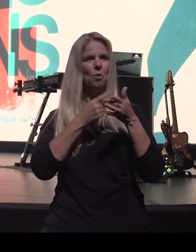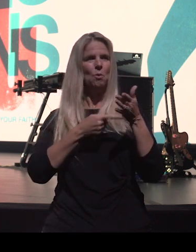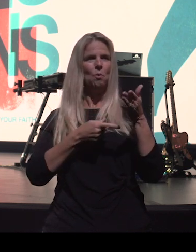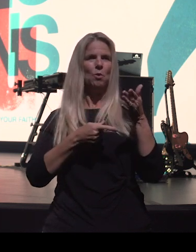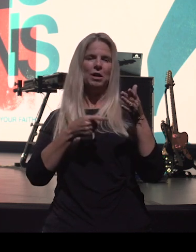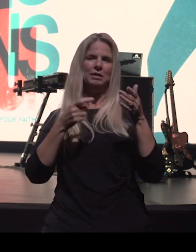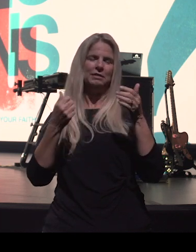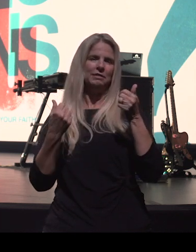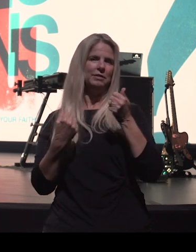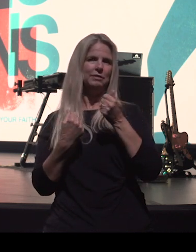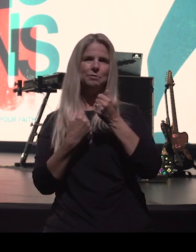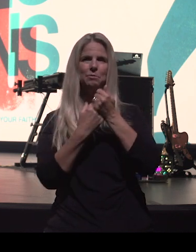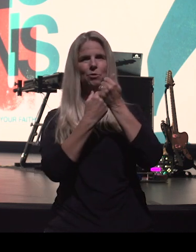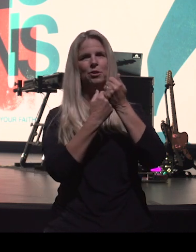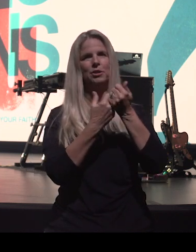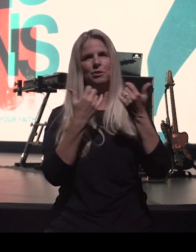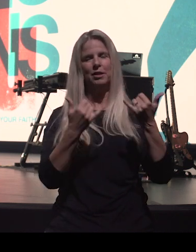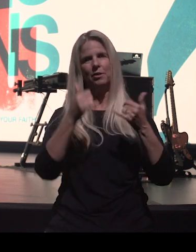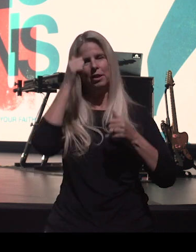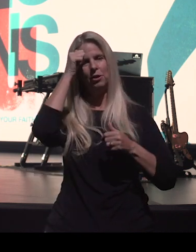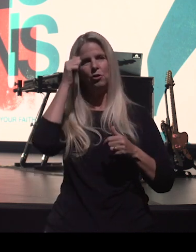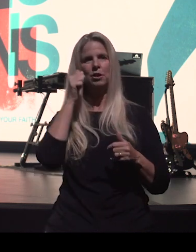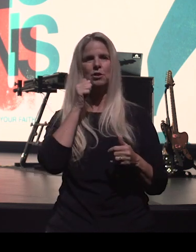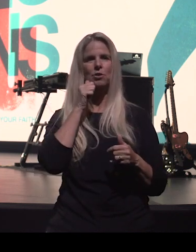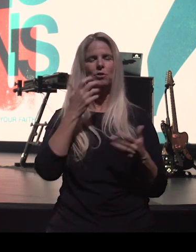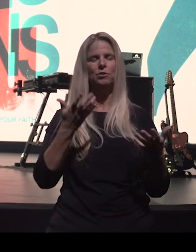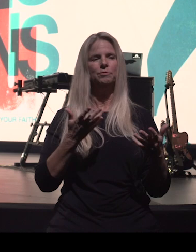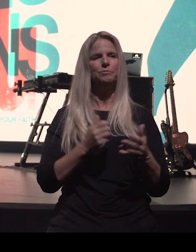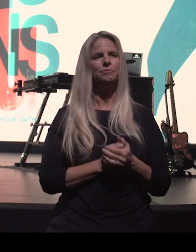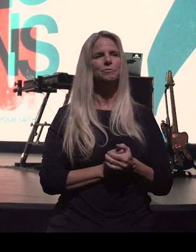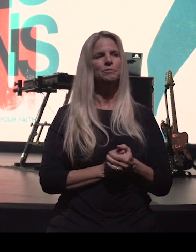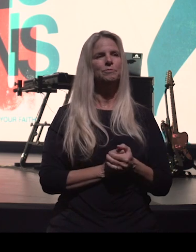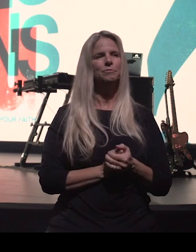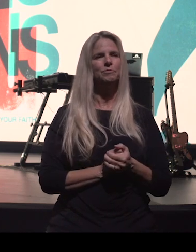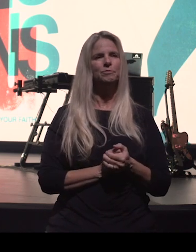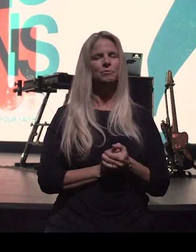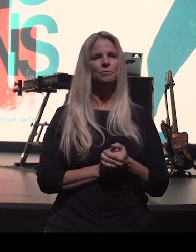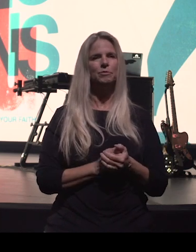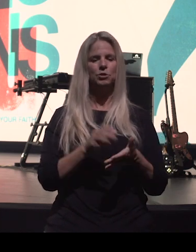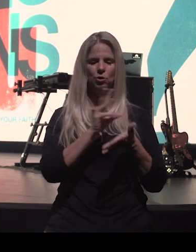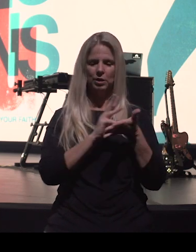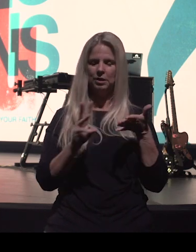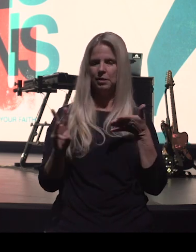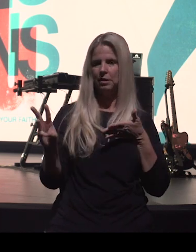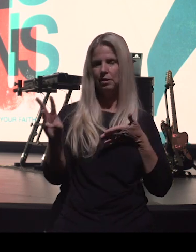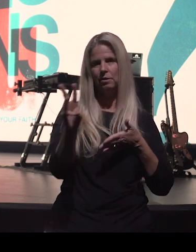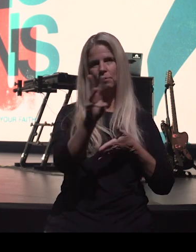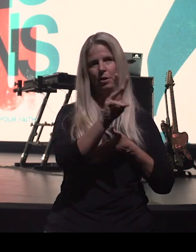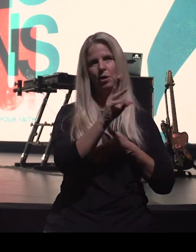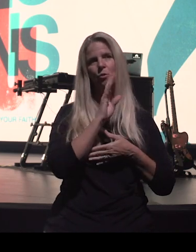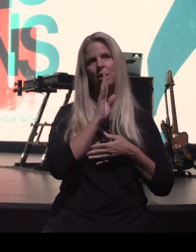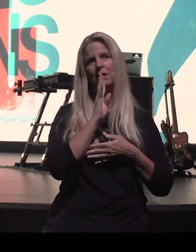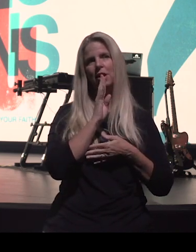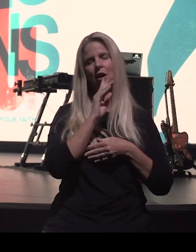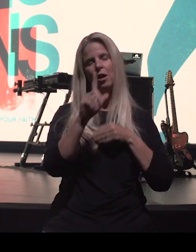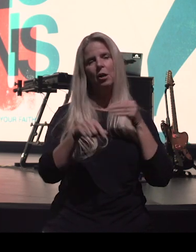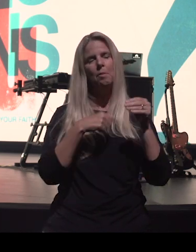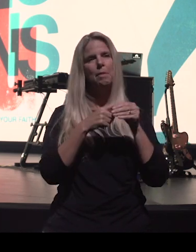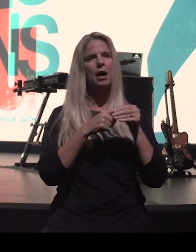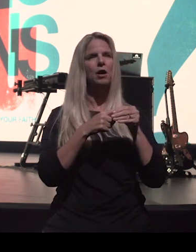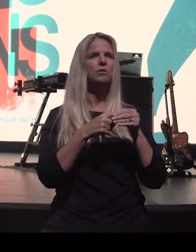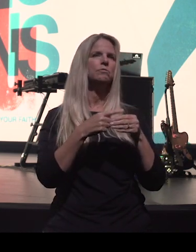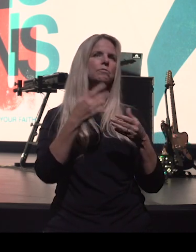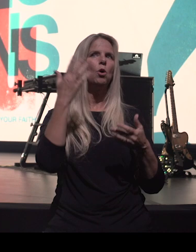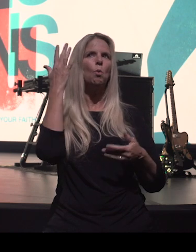about six big questions over the next 6 weeks that I think get people stuck, and we're going to dive deep. We're going to talk about, you know, questions like, why